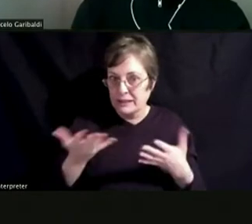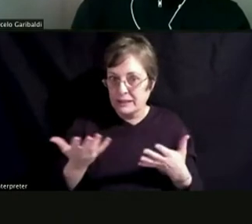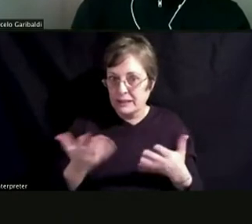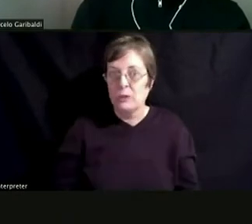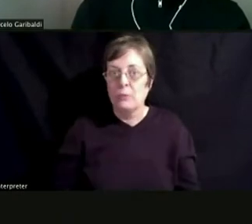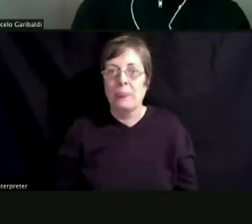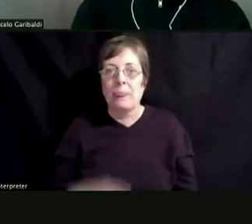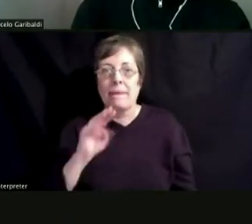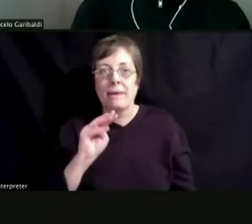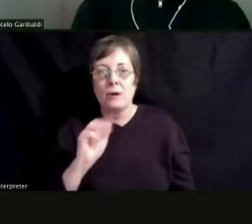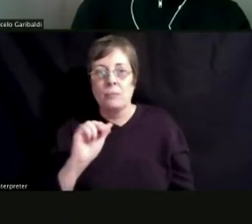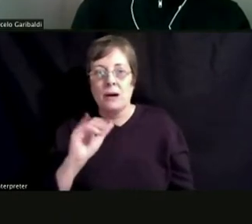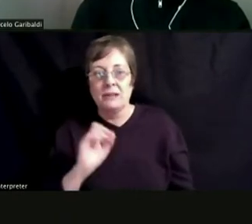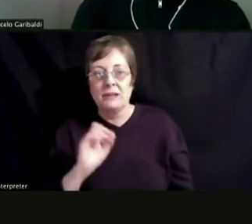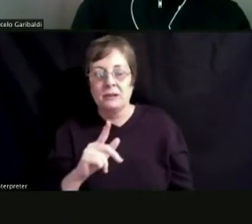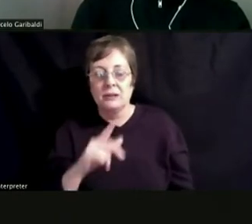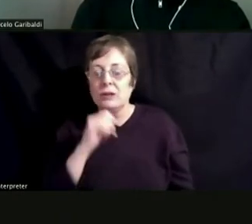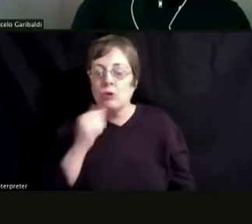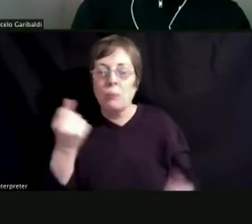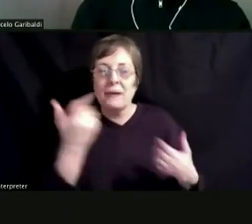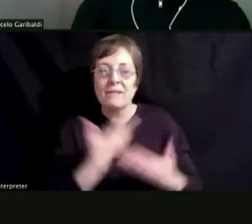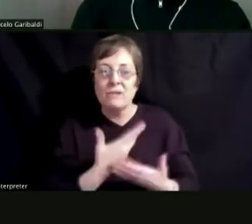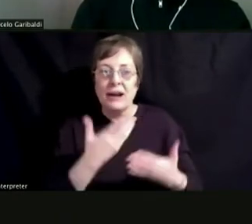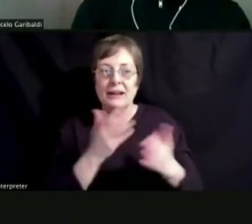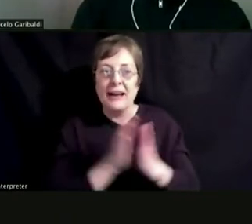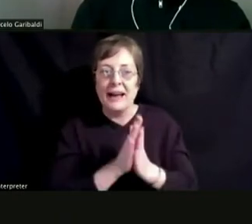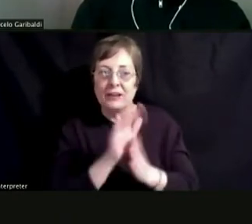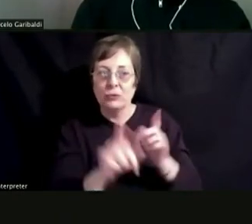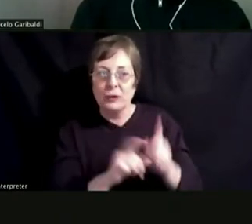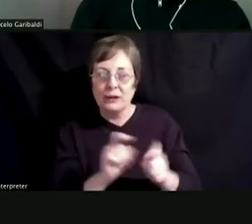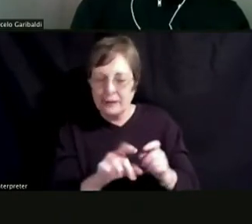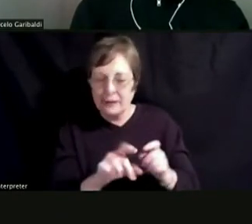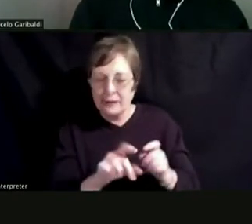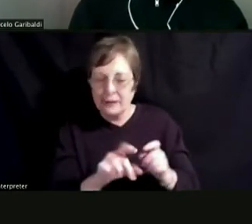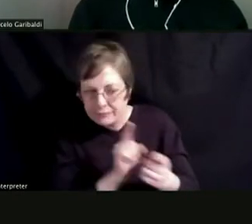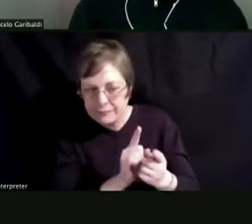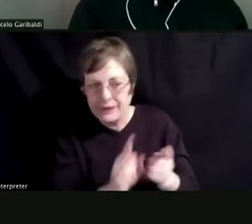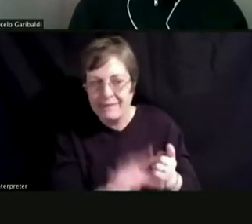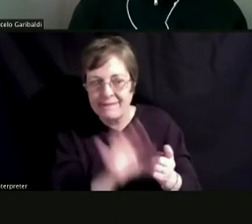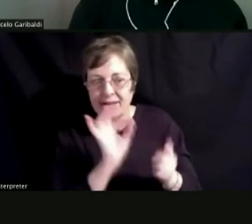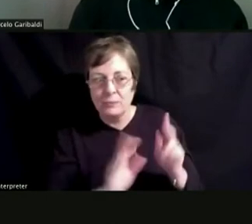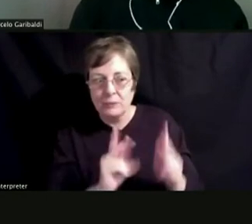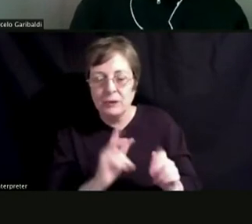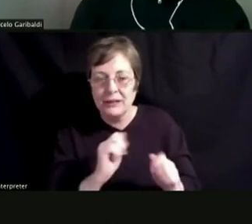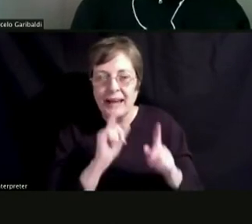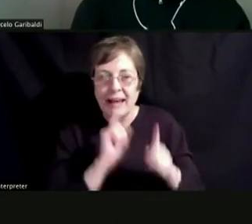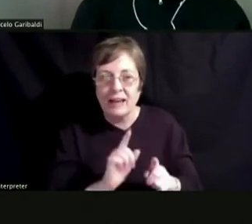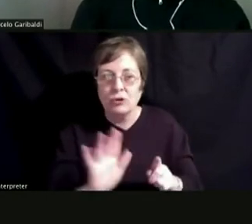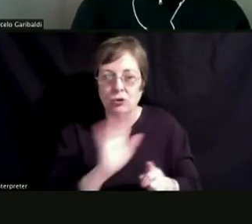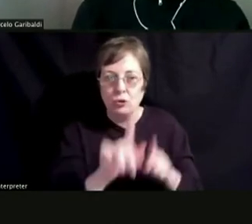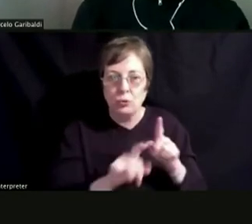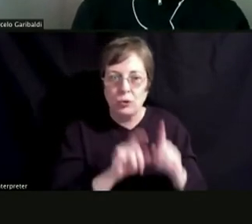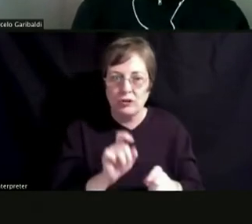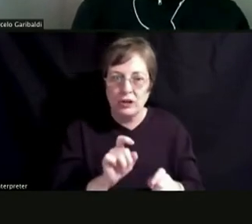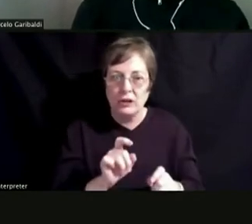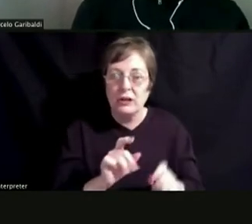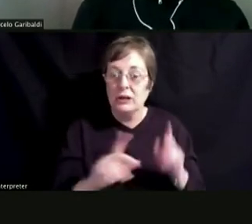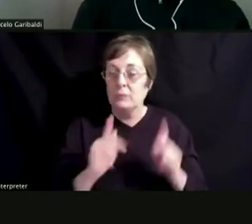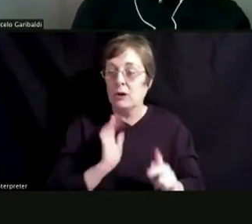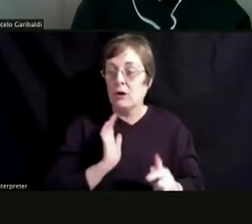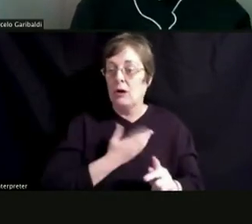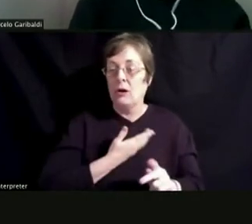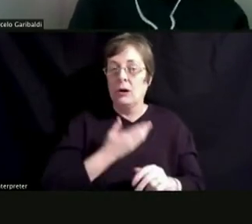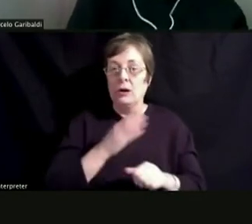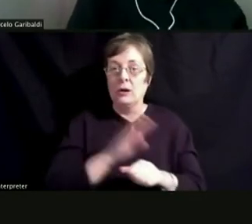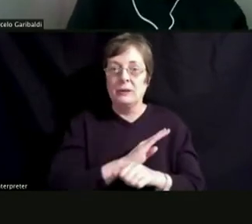Don't be afraid to ask questions and find people who can actually answer your questions for you. People in our industry are not